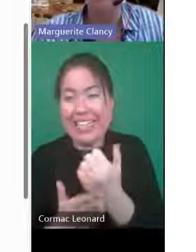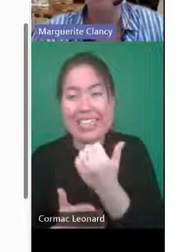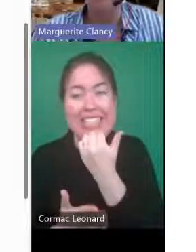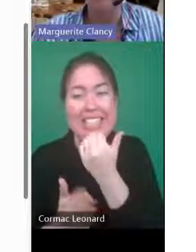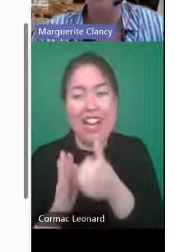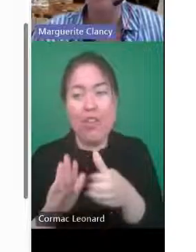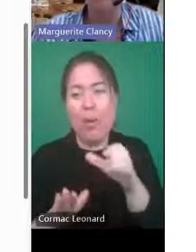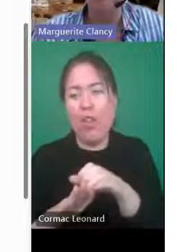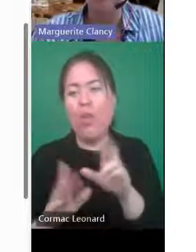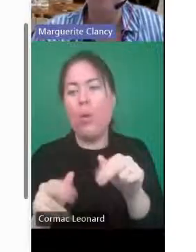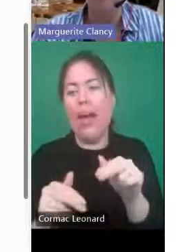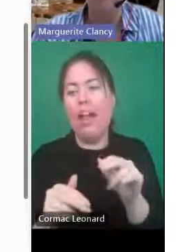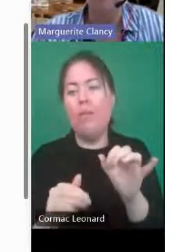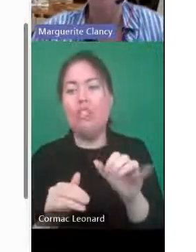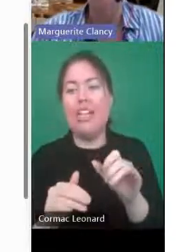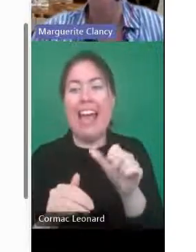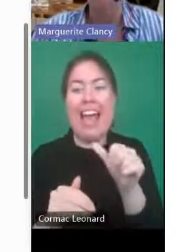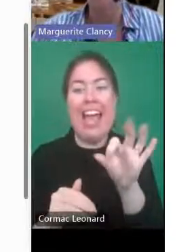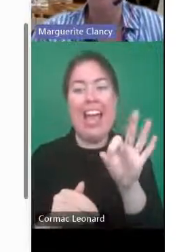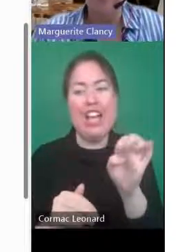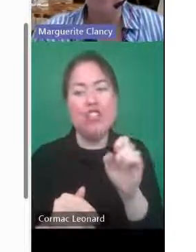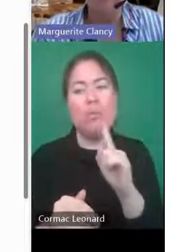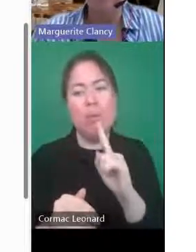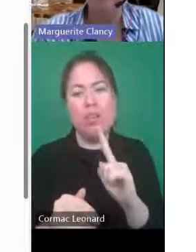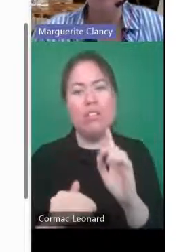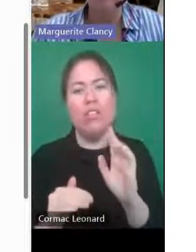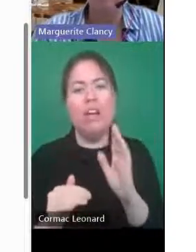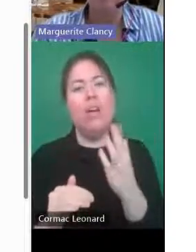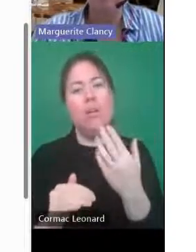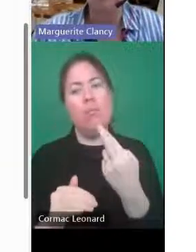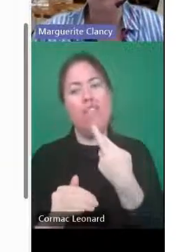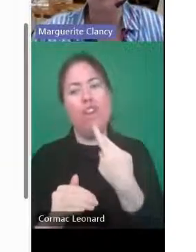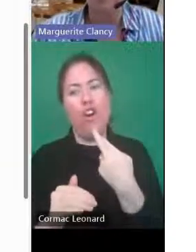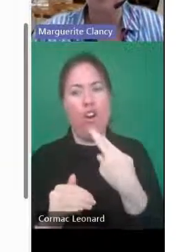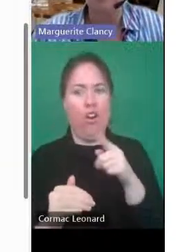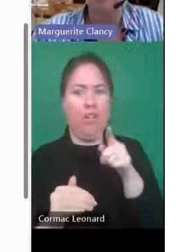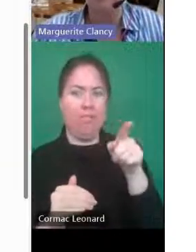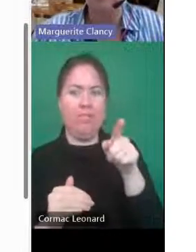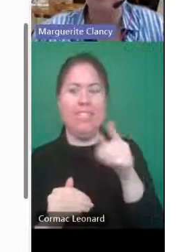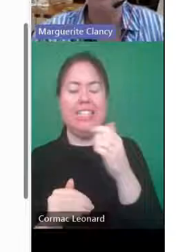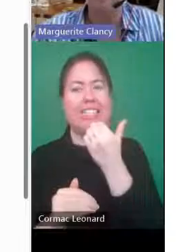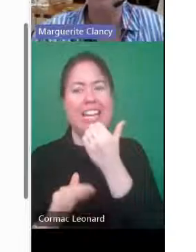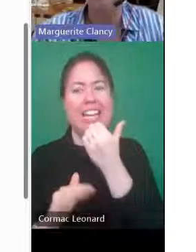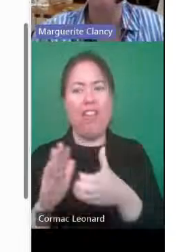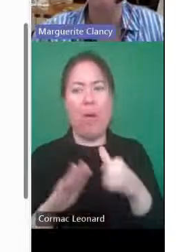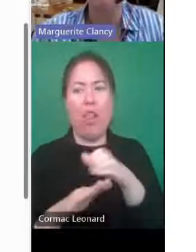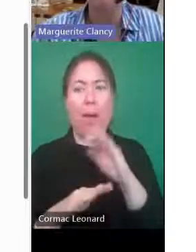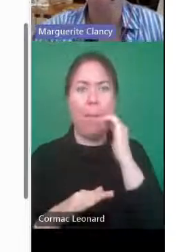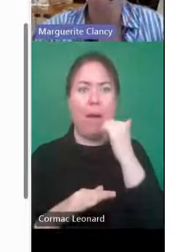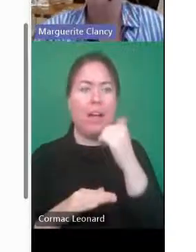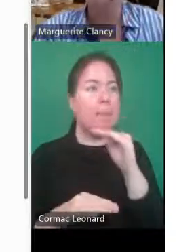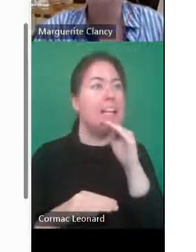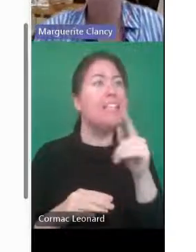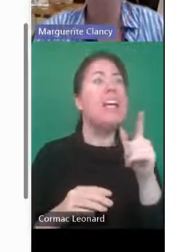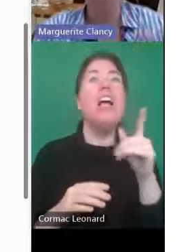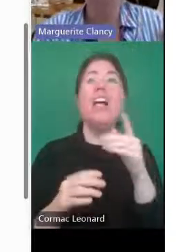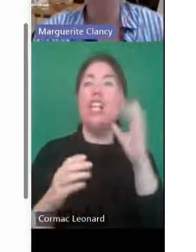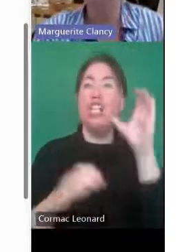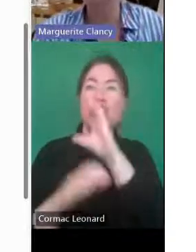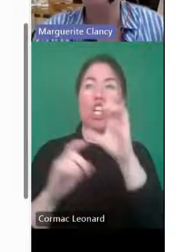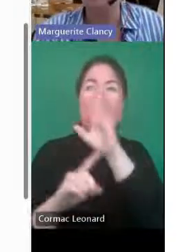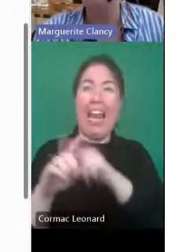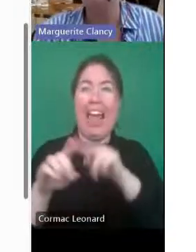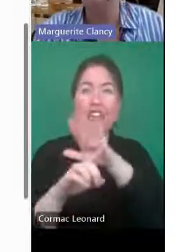that our professionals would provide a date of birth because, as I said, this makes the matching. This